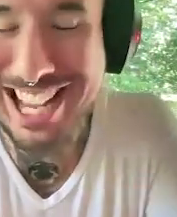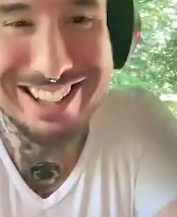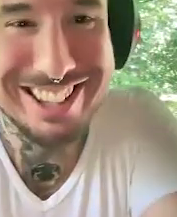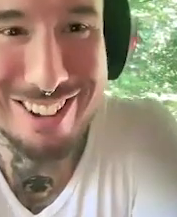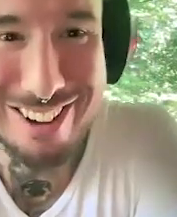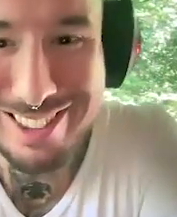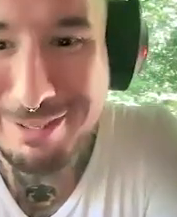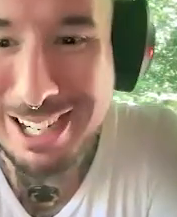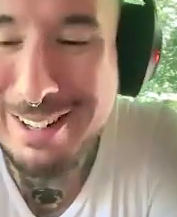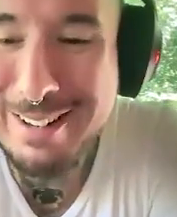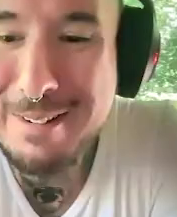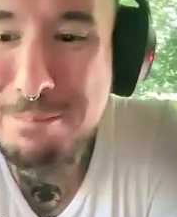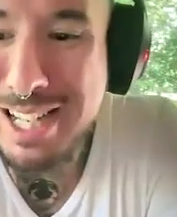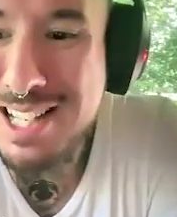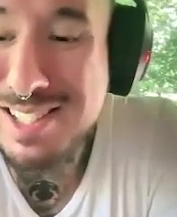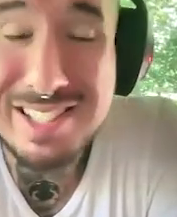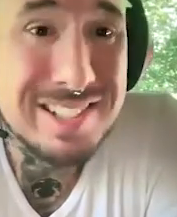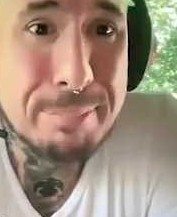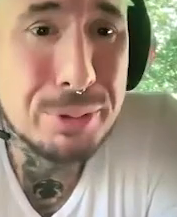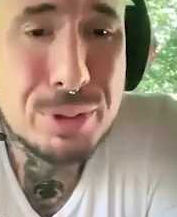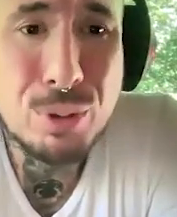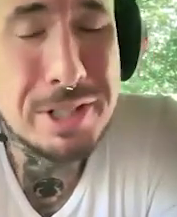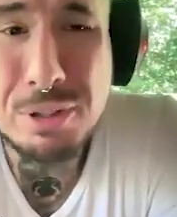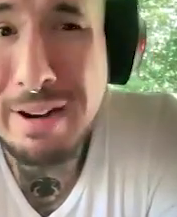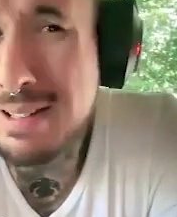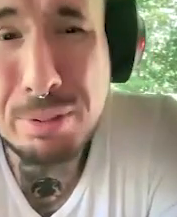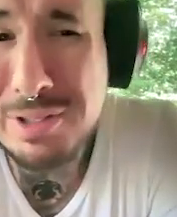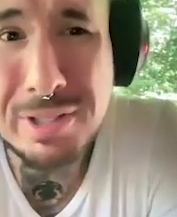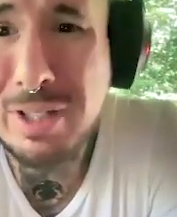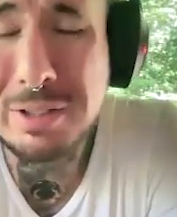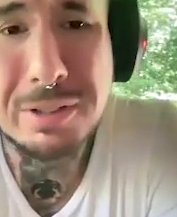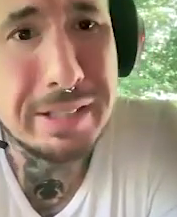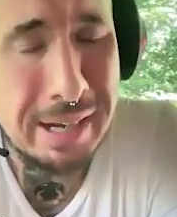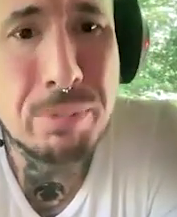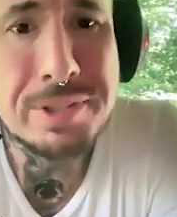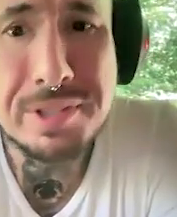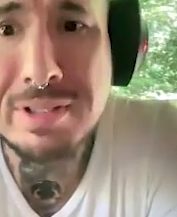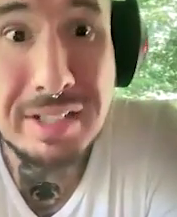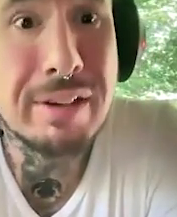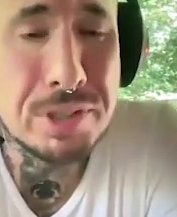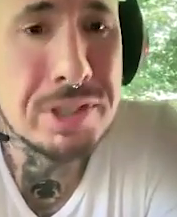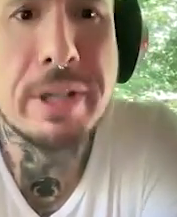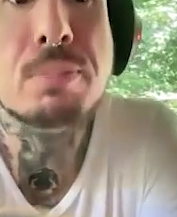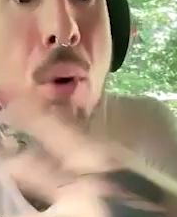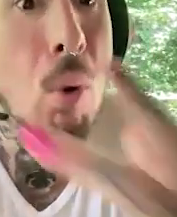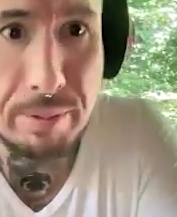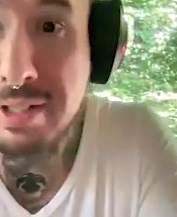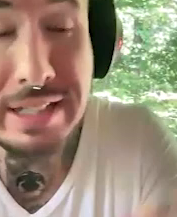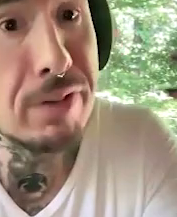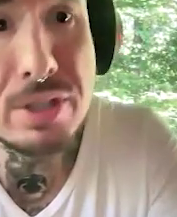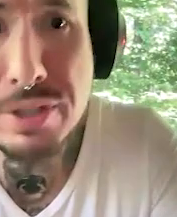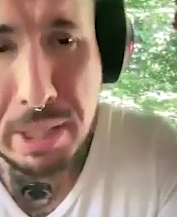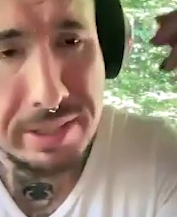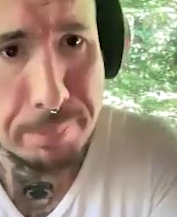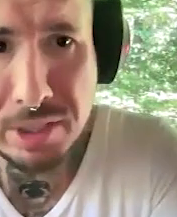hearing that long thing, right? But as a disabled queer and trans person of color, like, I was dealing with so much more